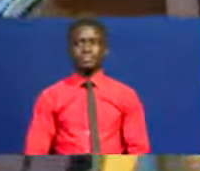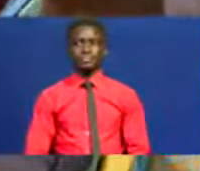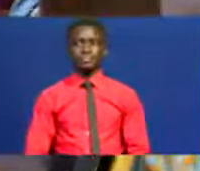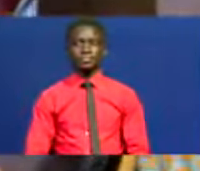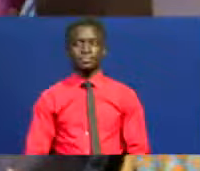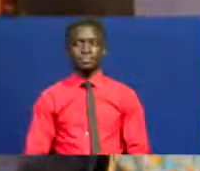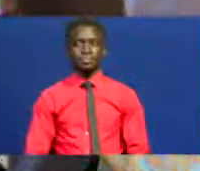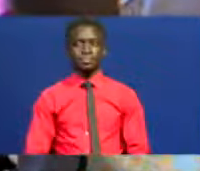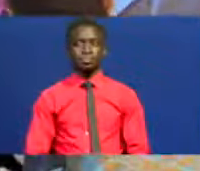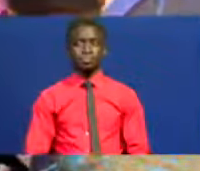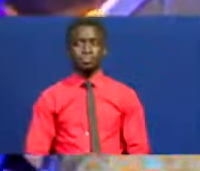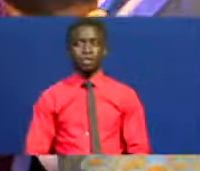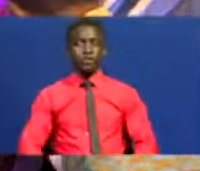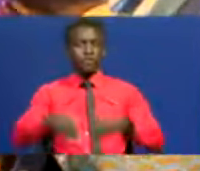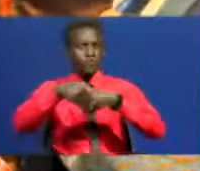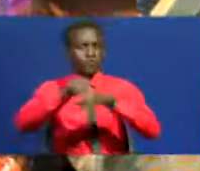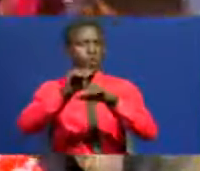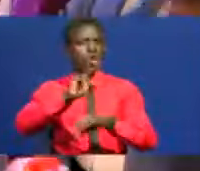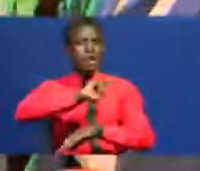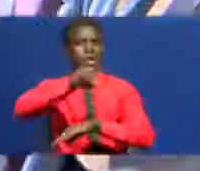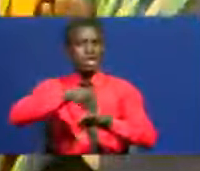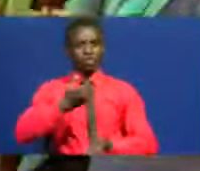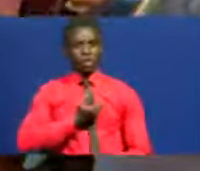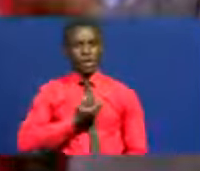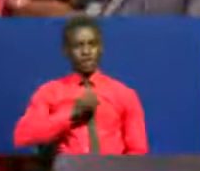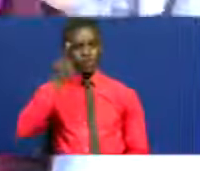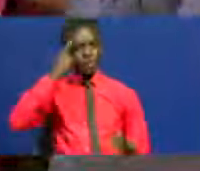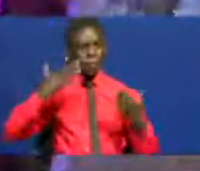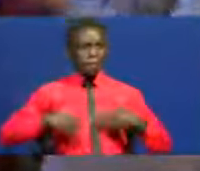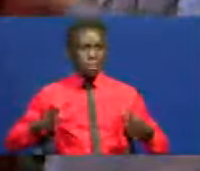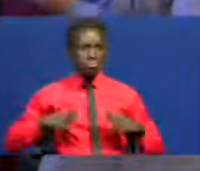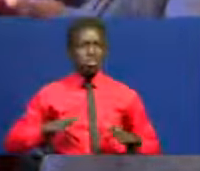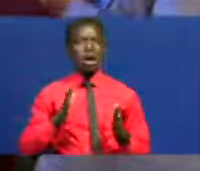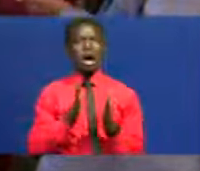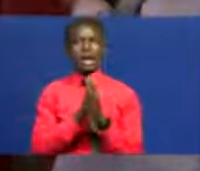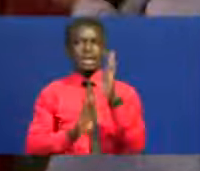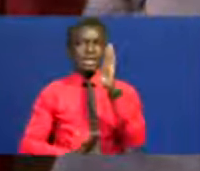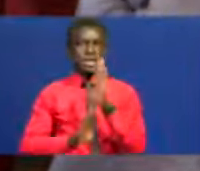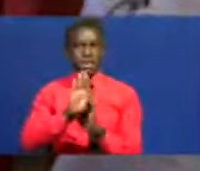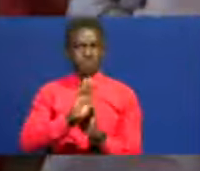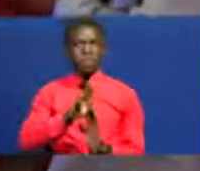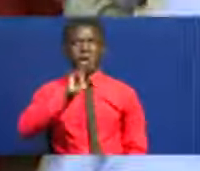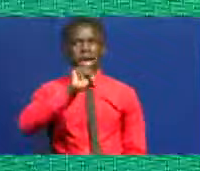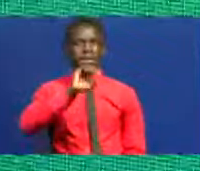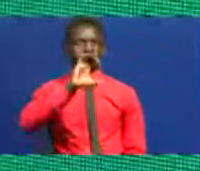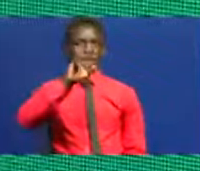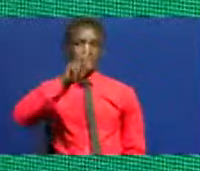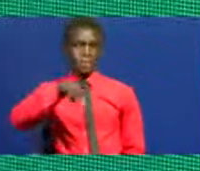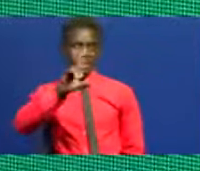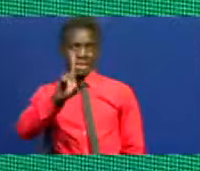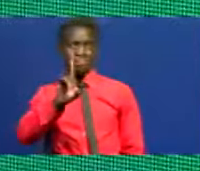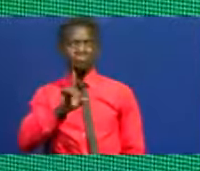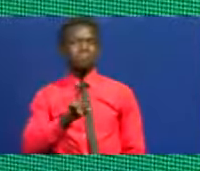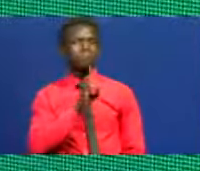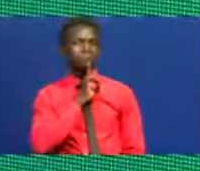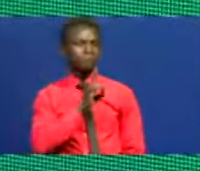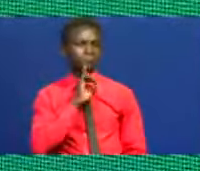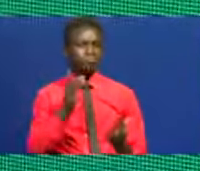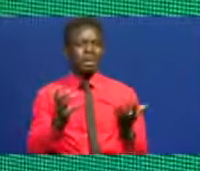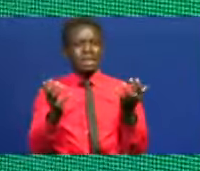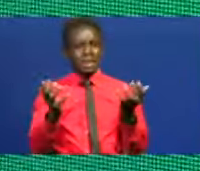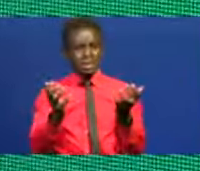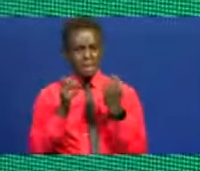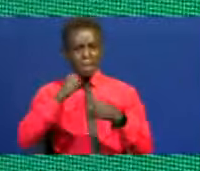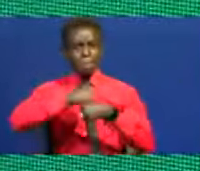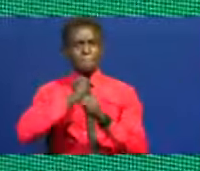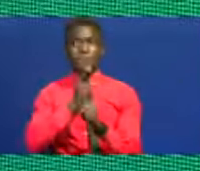2-1. According to the National Council for Population and Development Director General Dr. Mohamed Sheikh, says there is need to ensure this